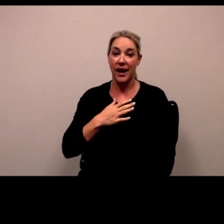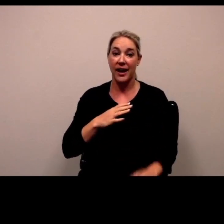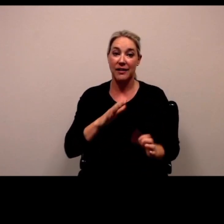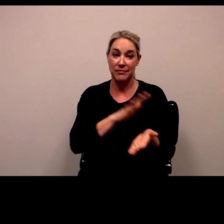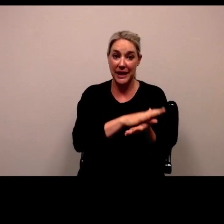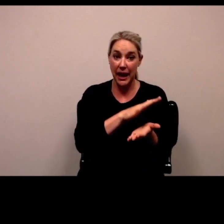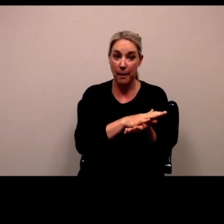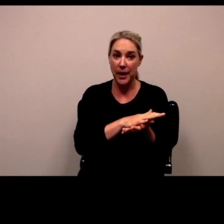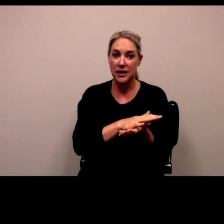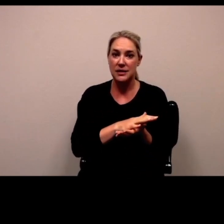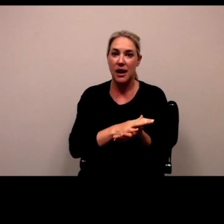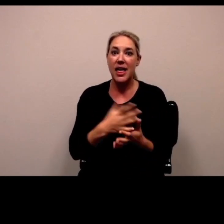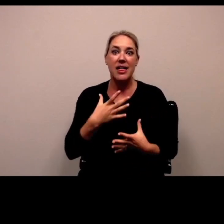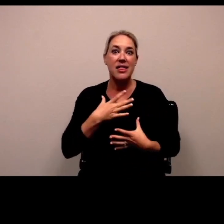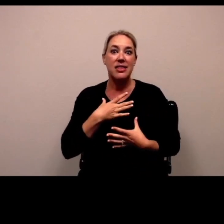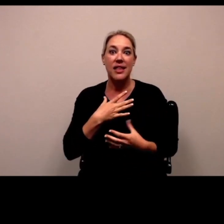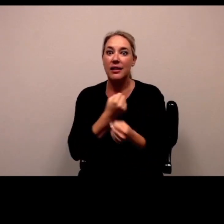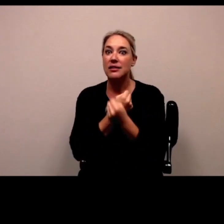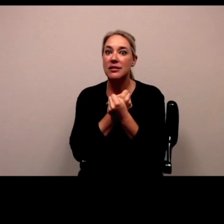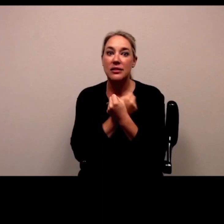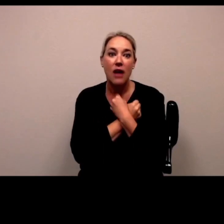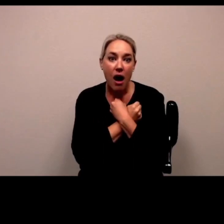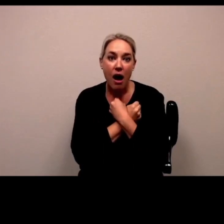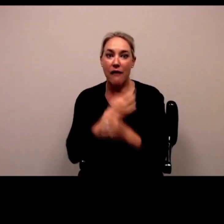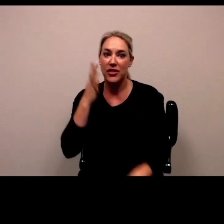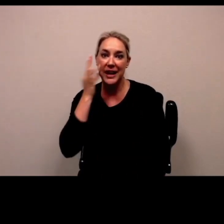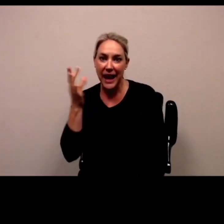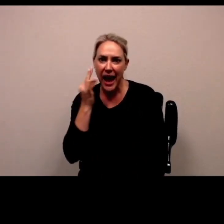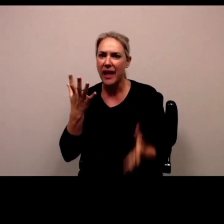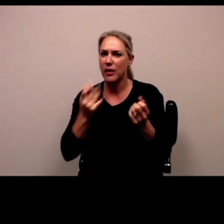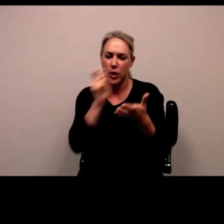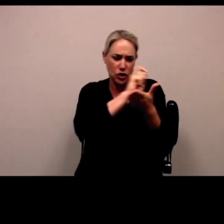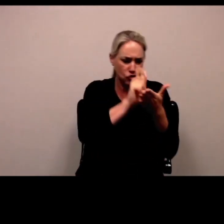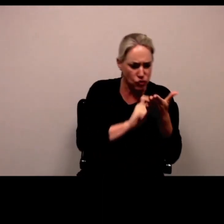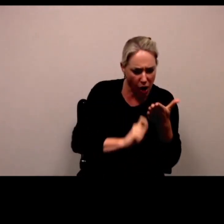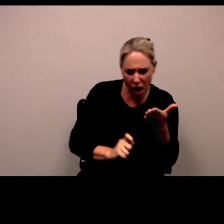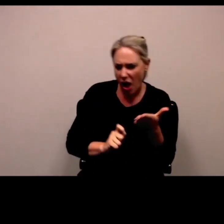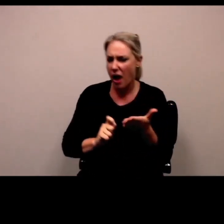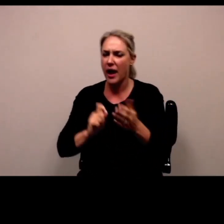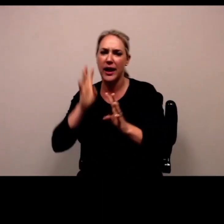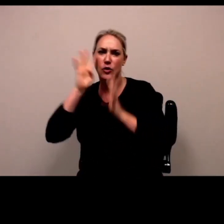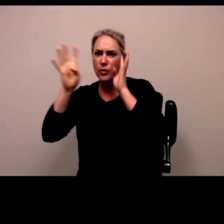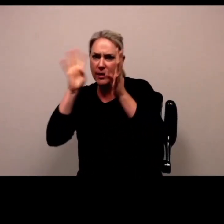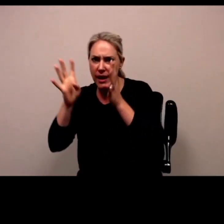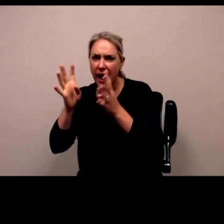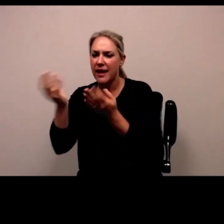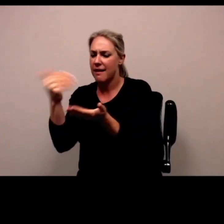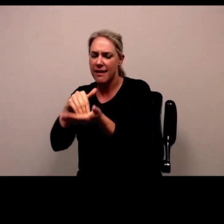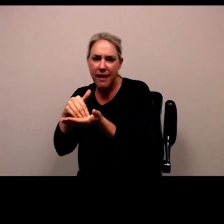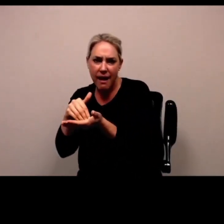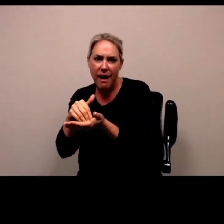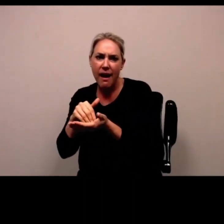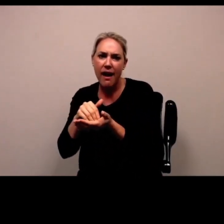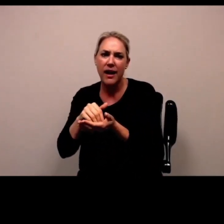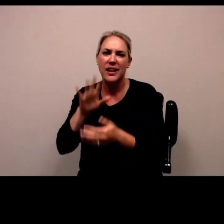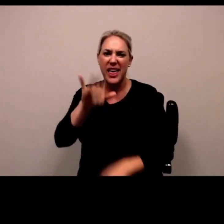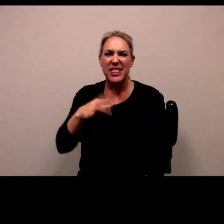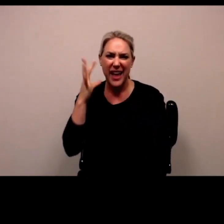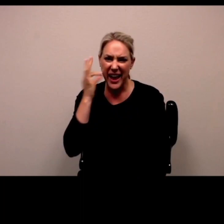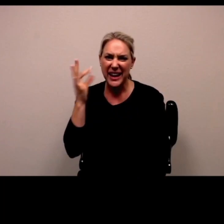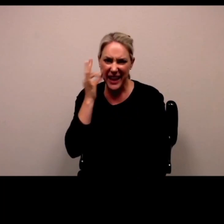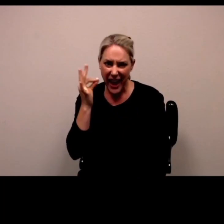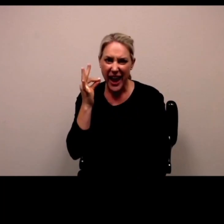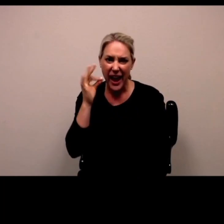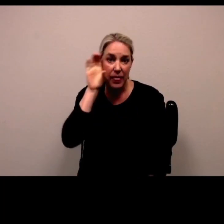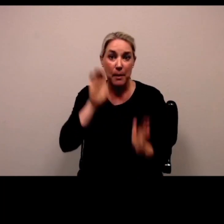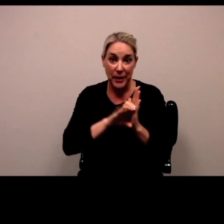just totally love that image. They want to draw it, they want to recreate it, they want to make it, spin a